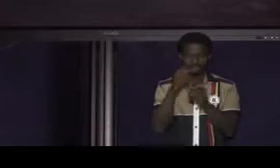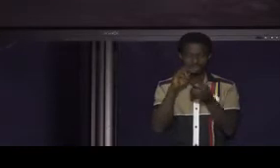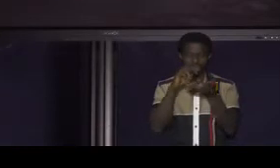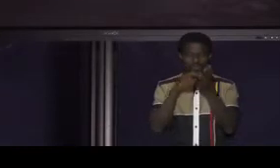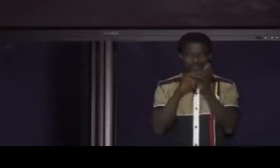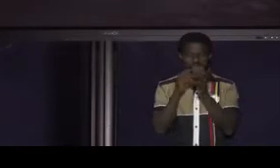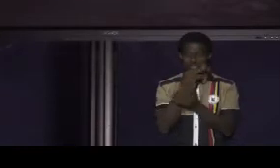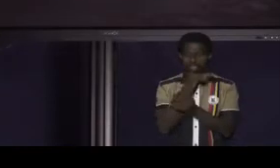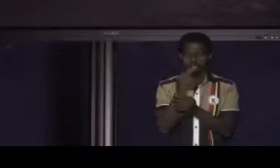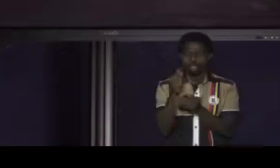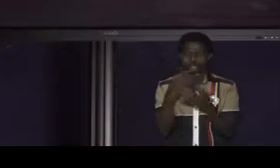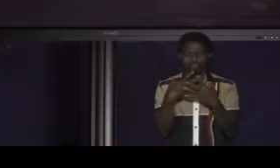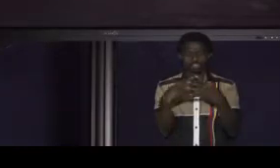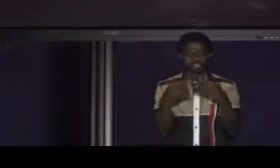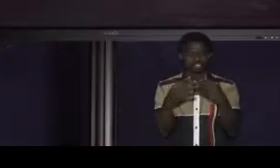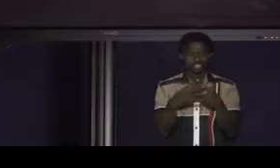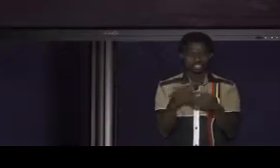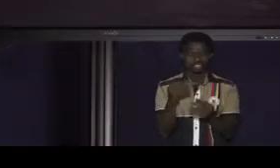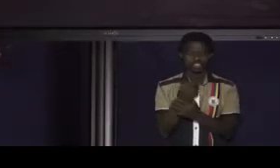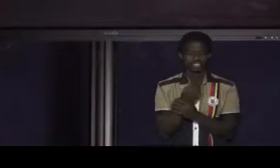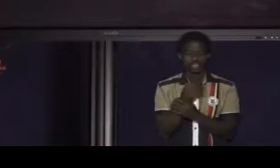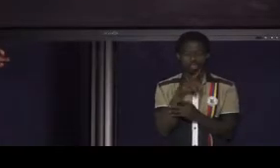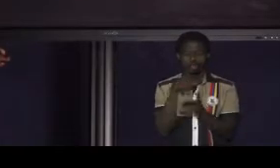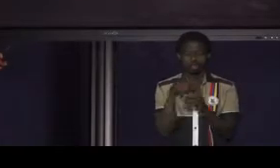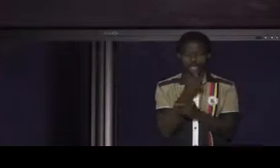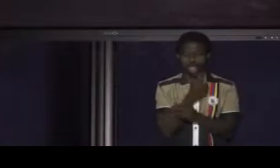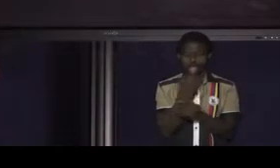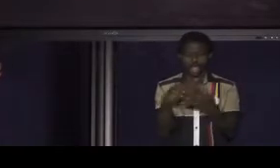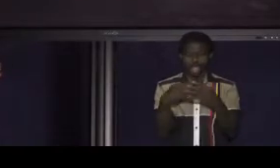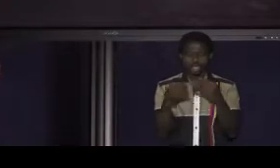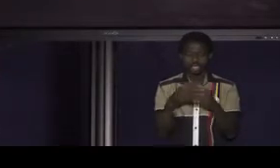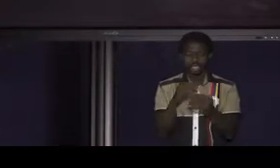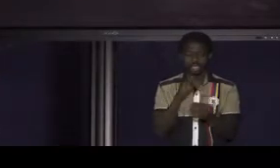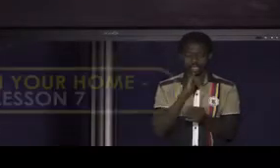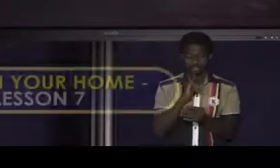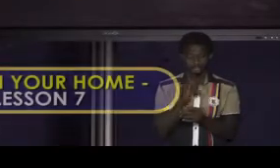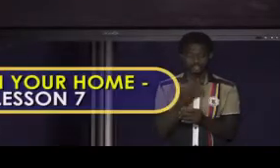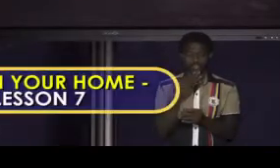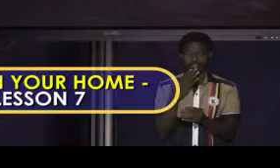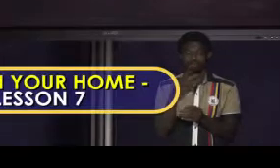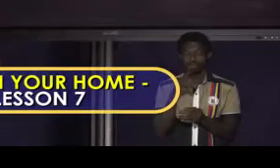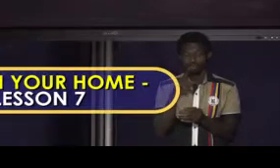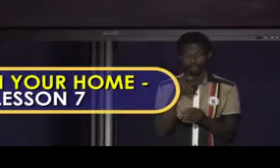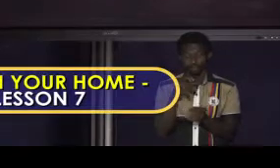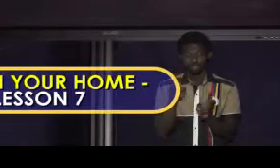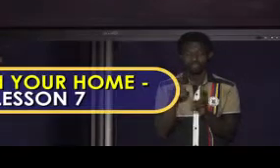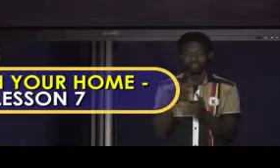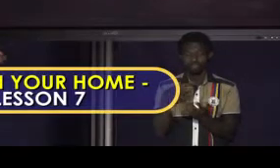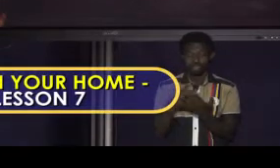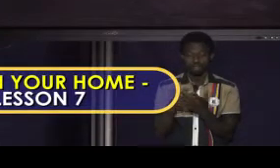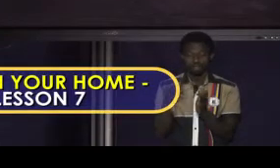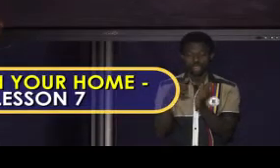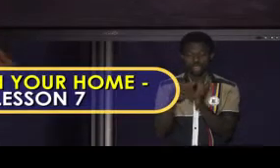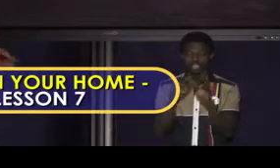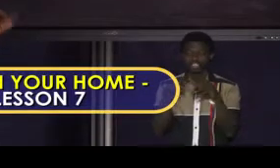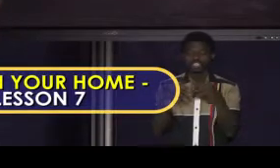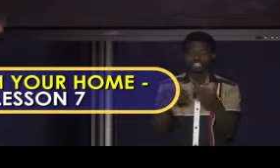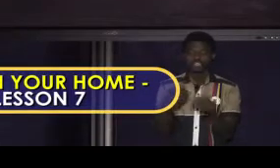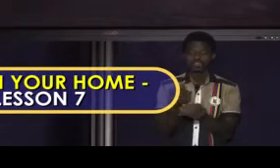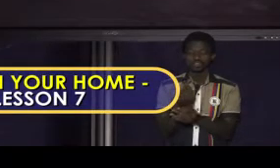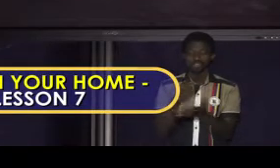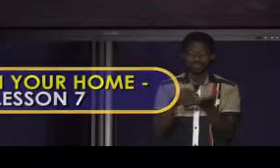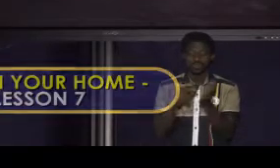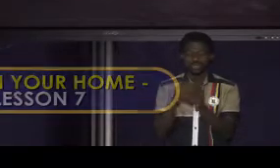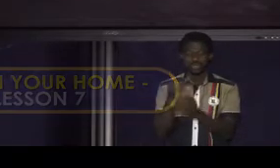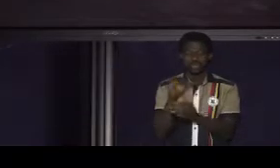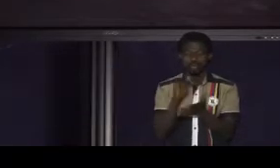the meaning of a sentence. When a sentence is properly punctuated, it gives the meaning of